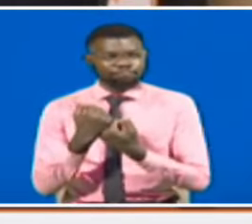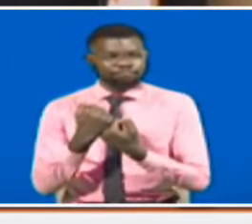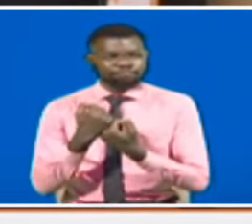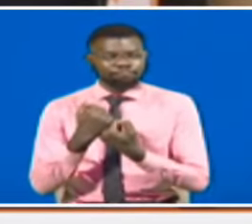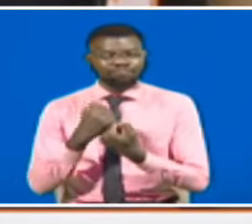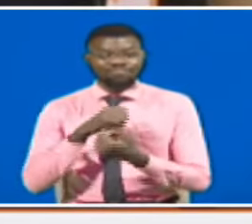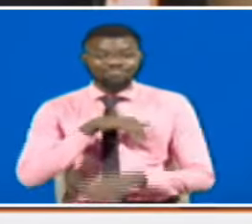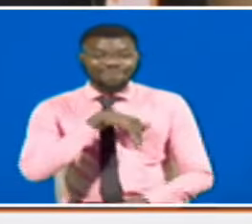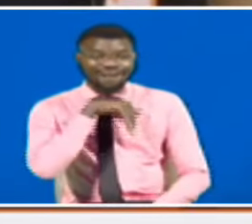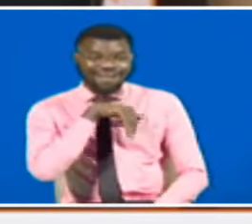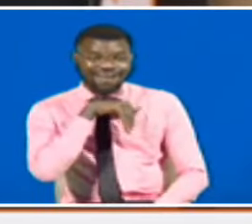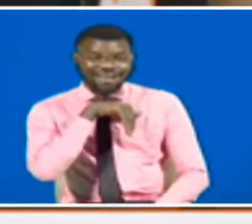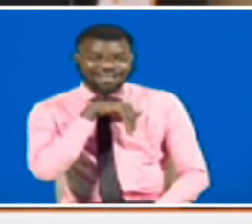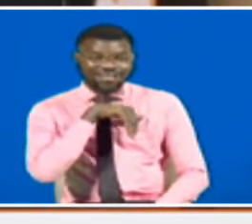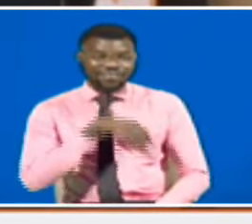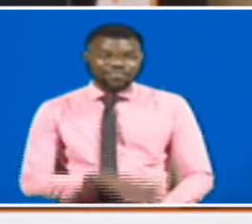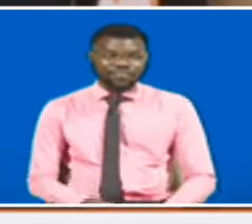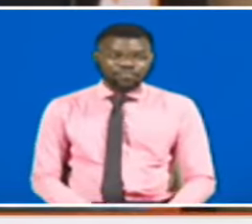Amolo Odinga.